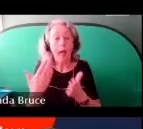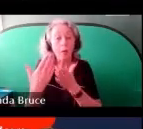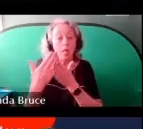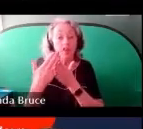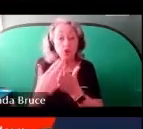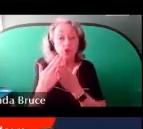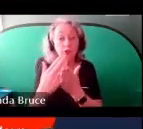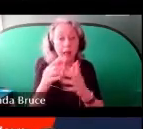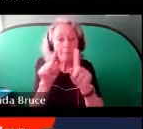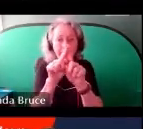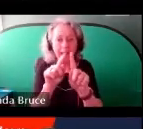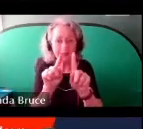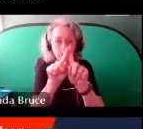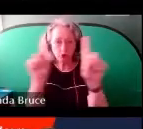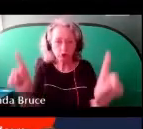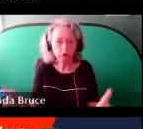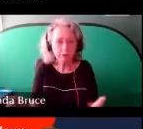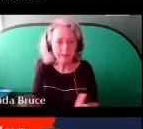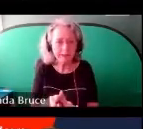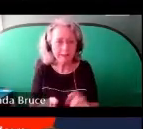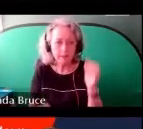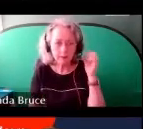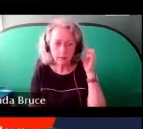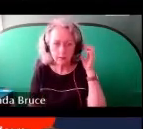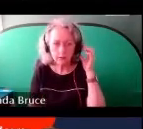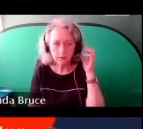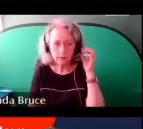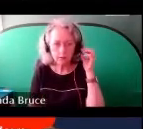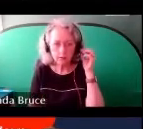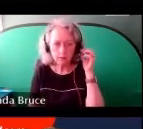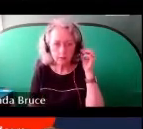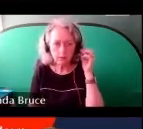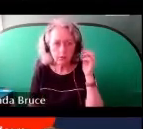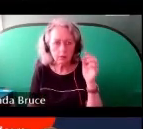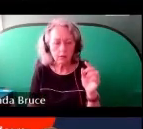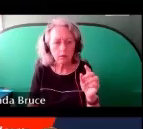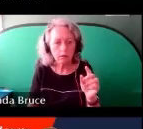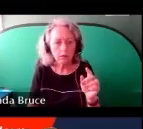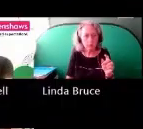Audio, and what should happen now is the phone screen.